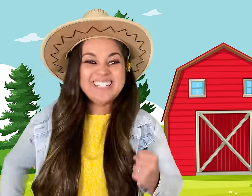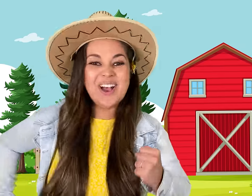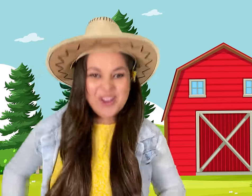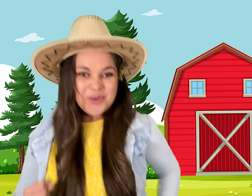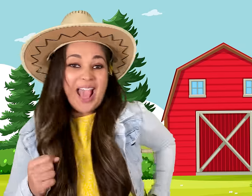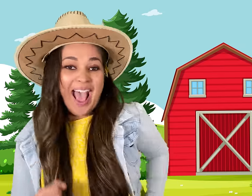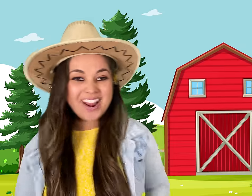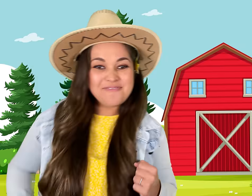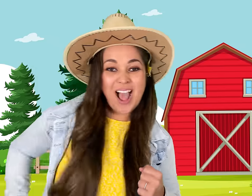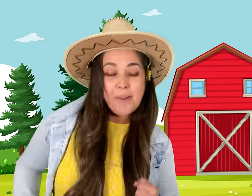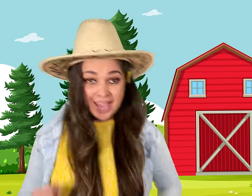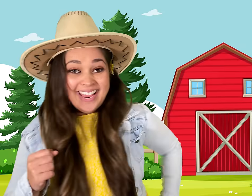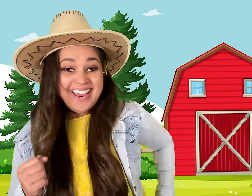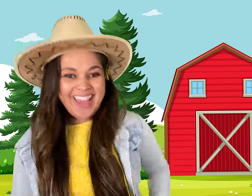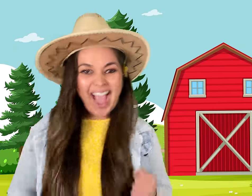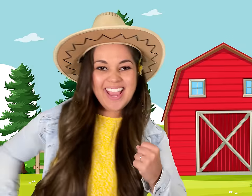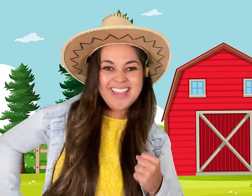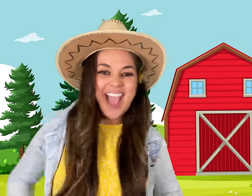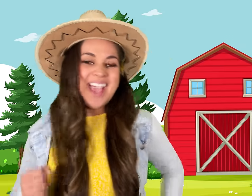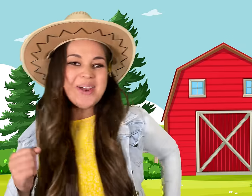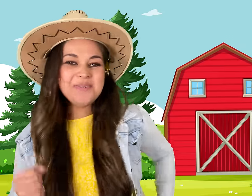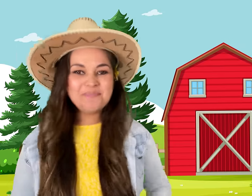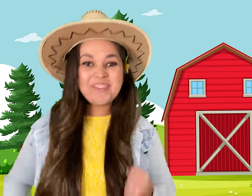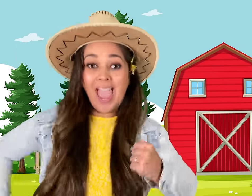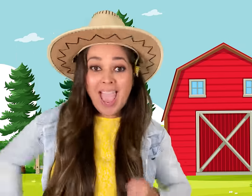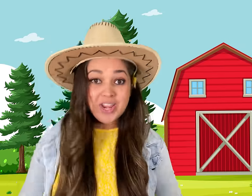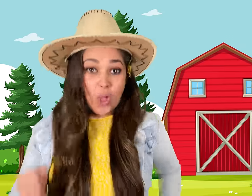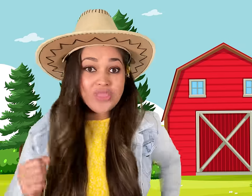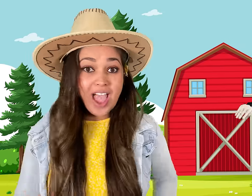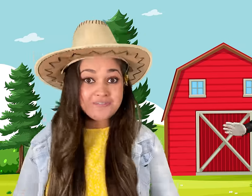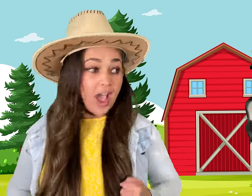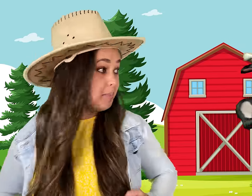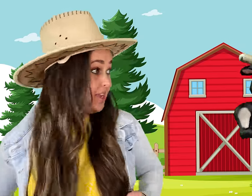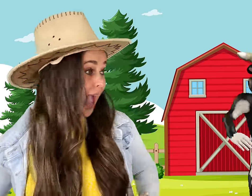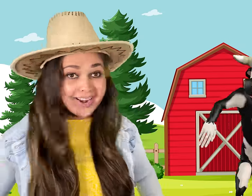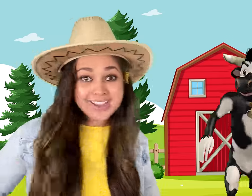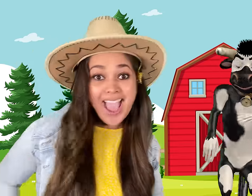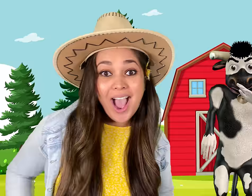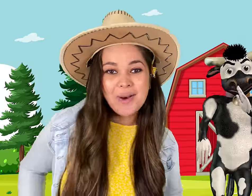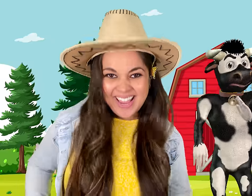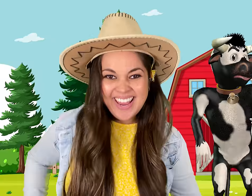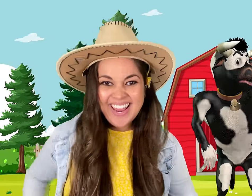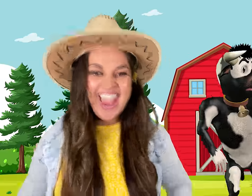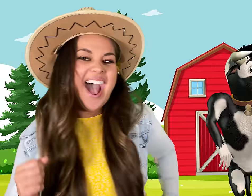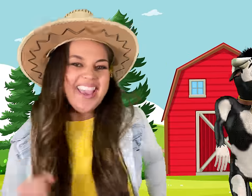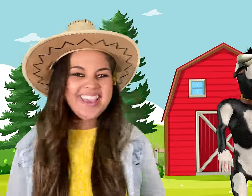Old MacDonald had a farm, E-I-E-I-O. And on that farm he had a